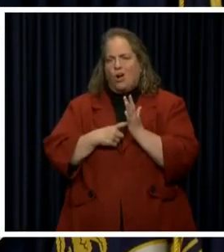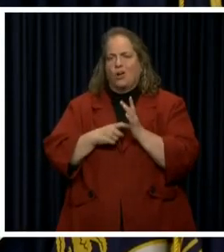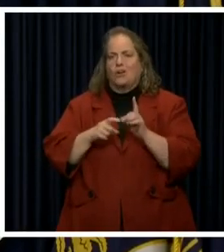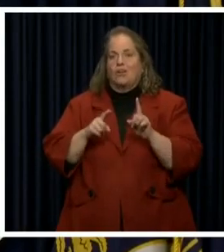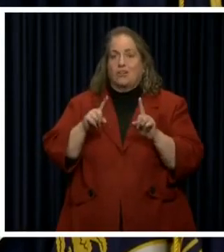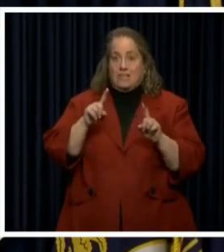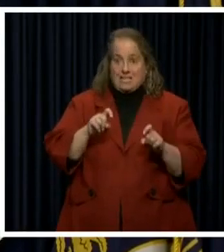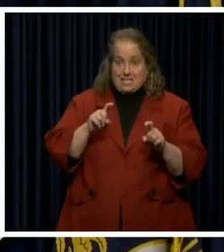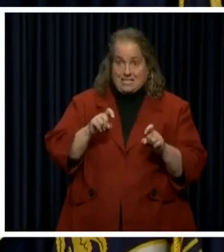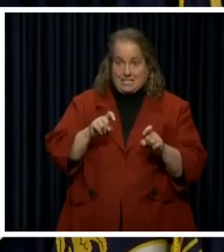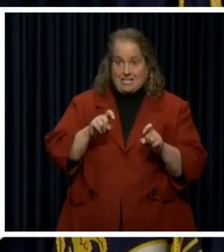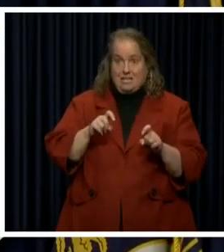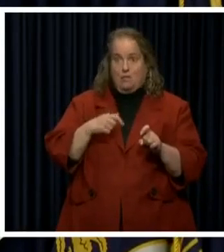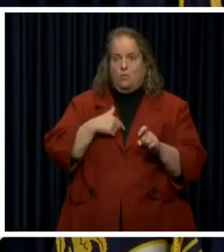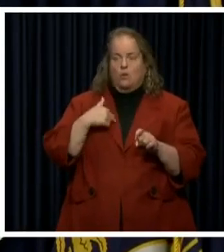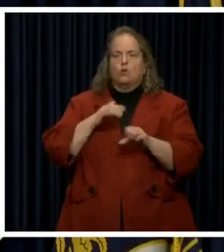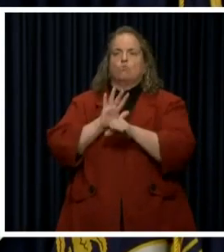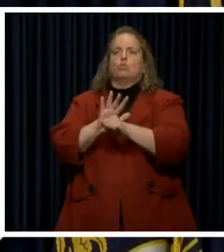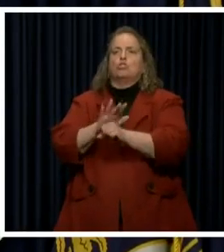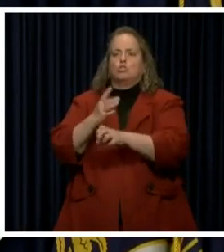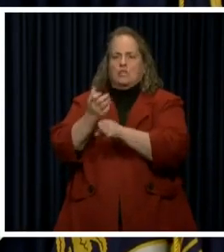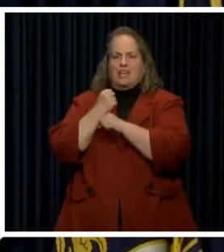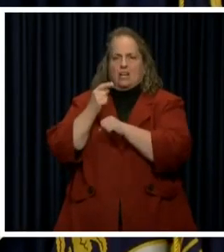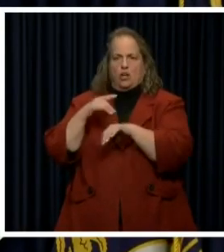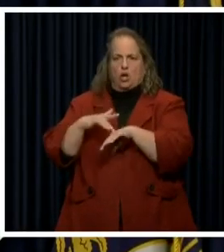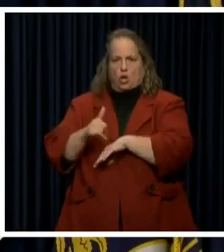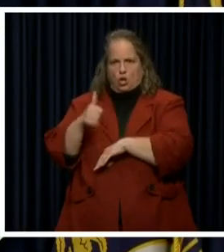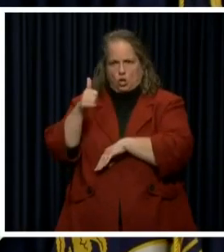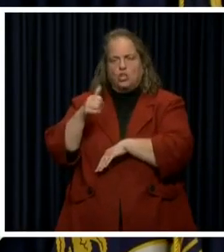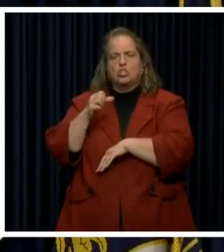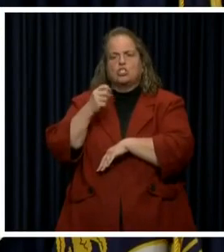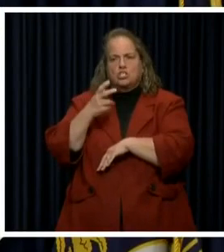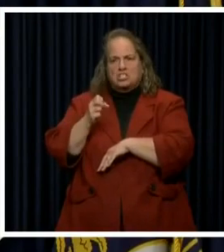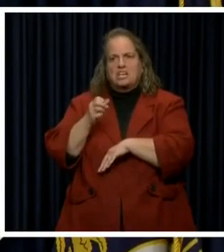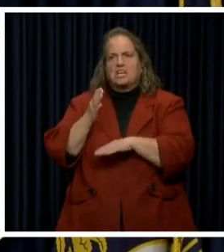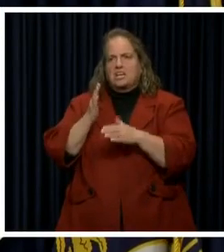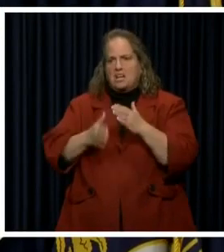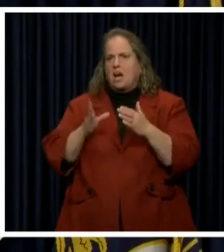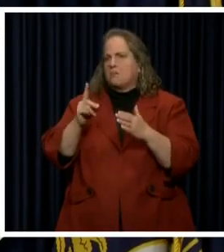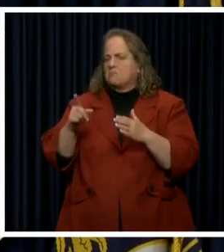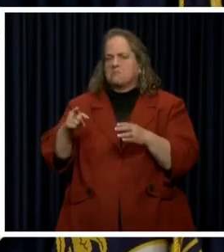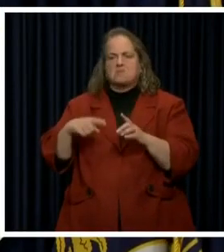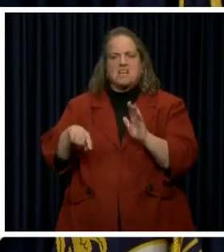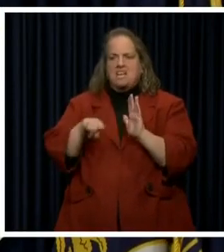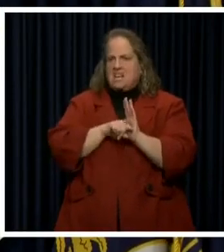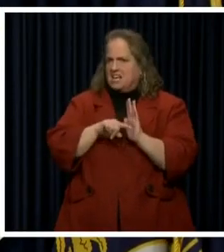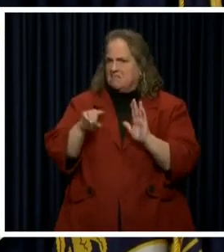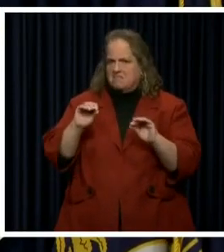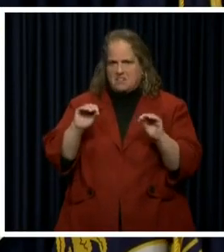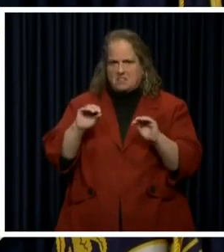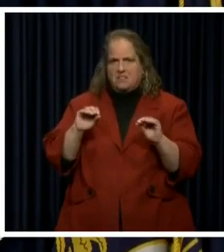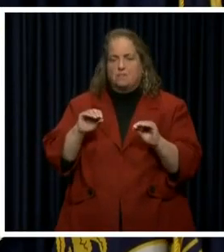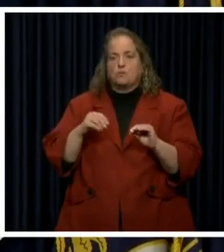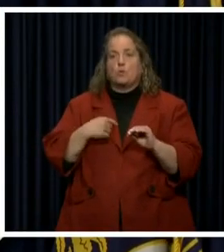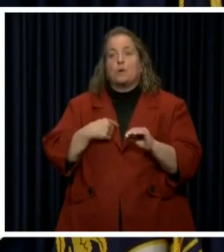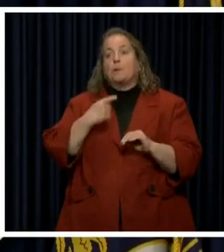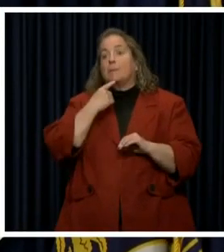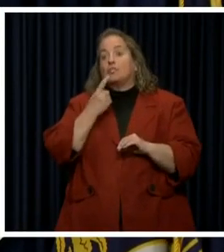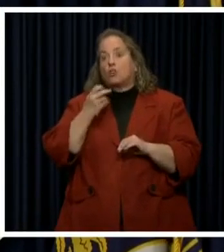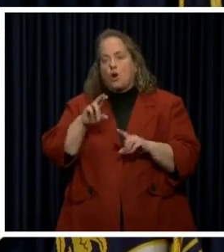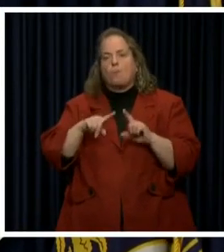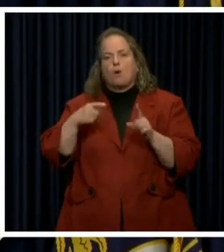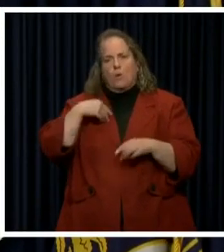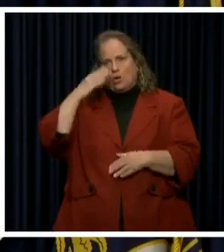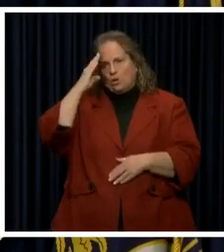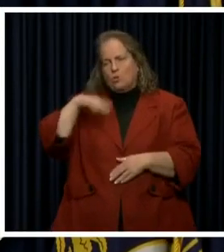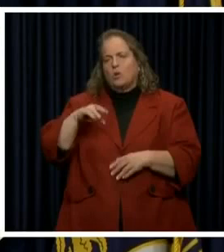testing that we push for it to come back earlier. She ended up testing negative. We missed her, but we knew it was